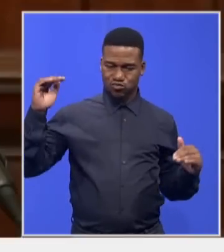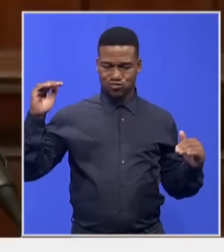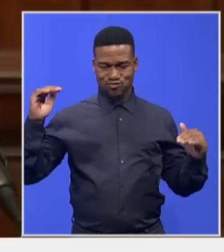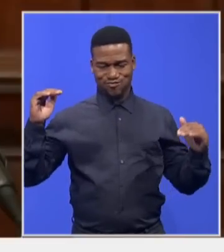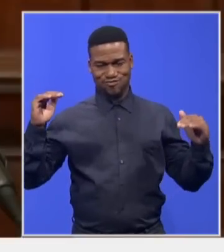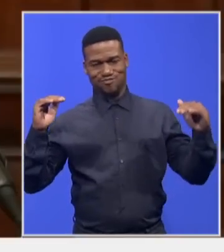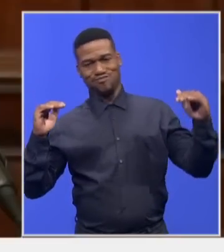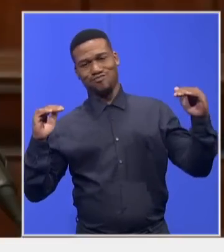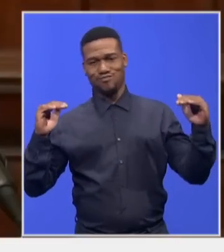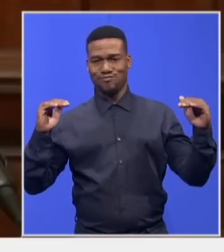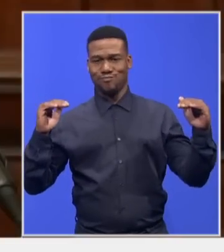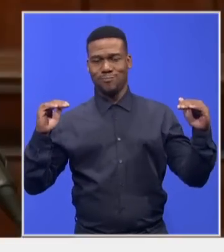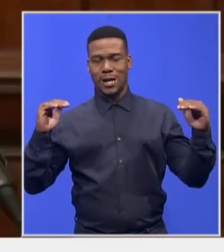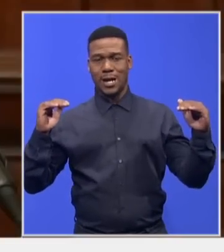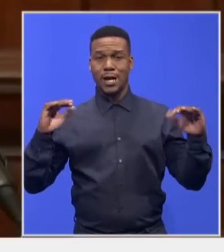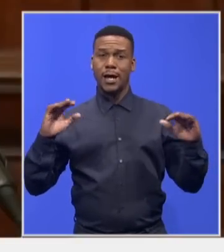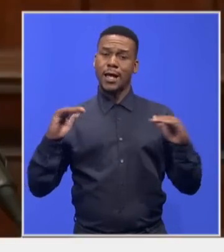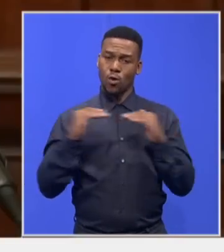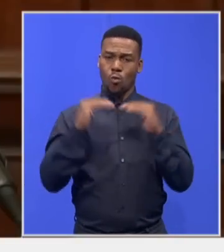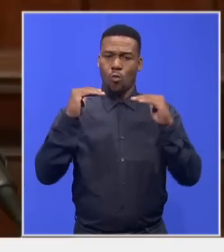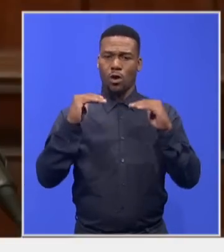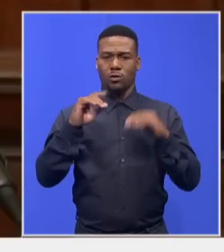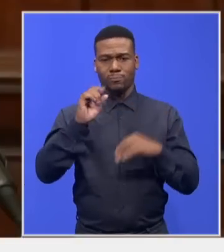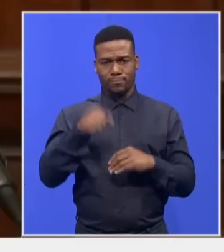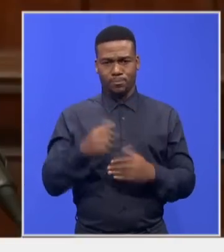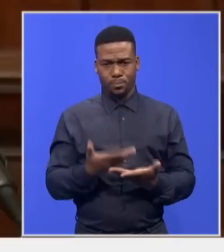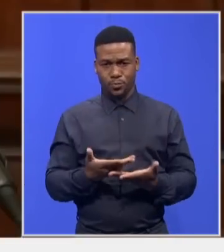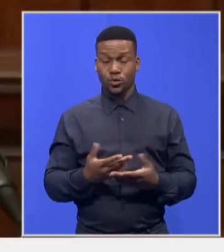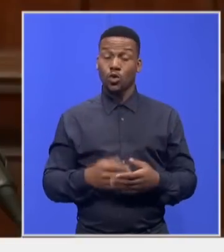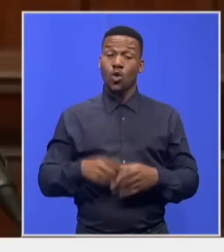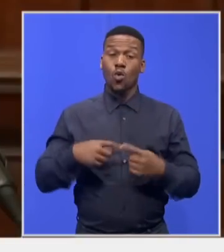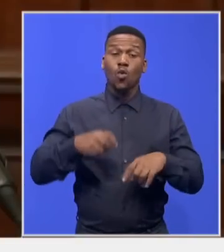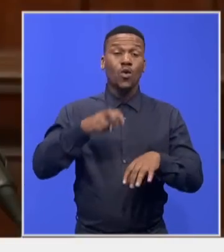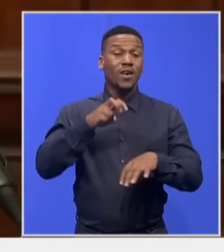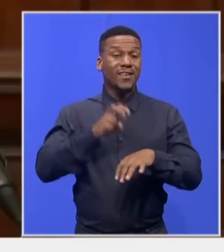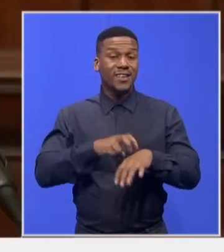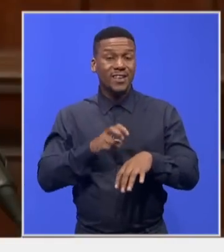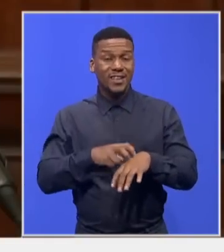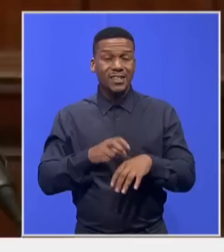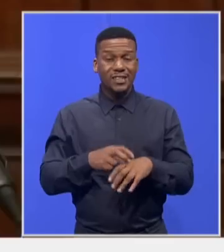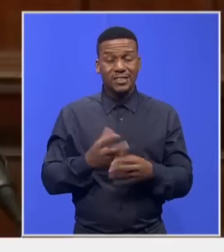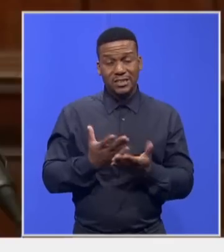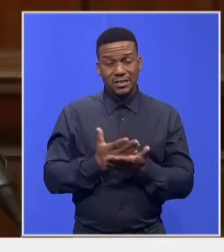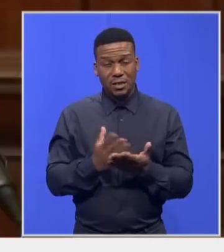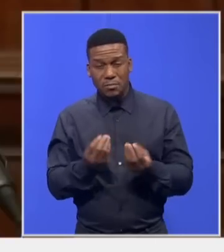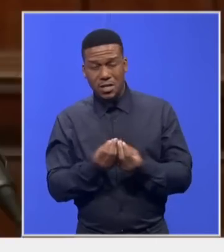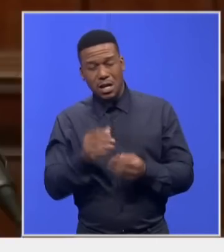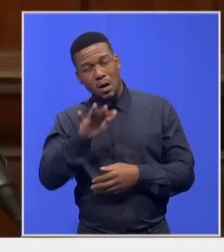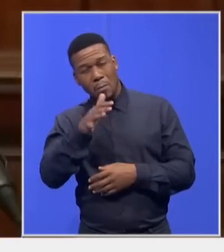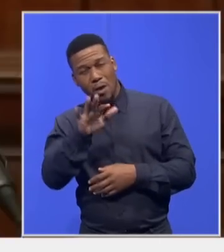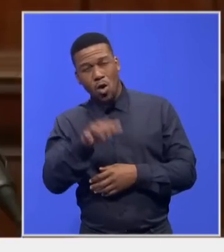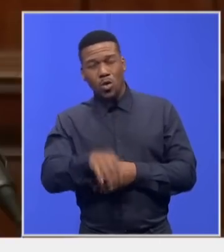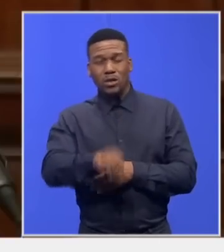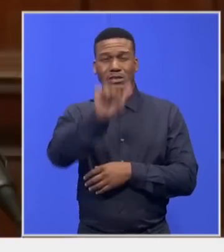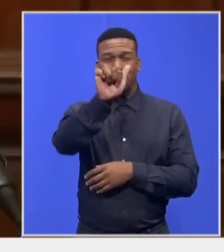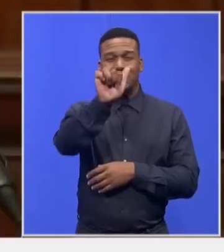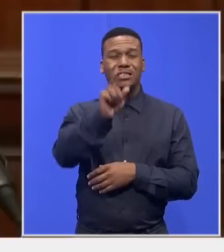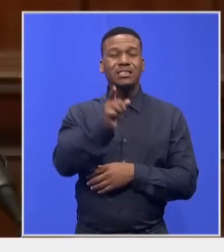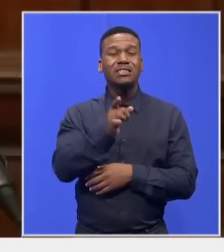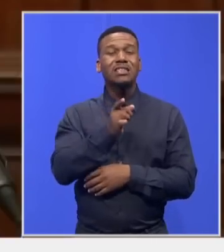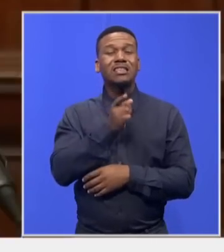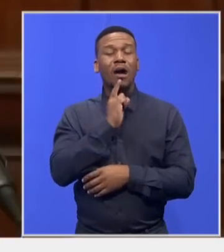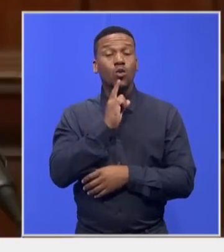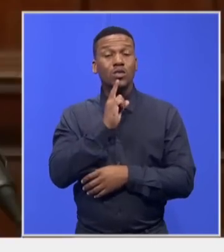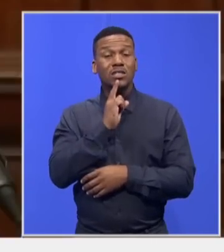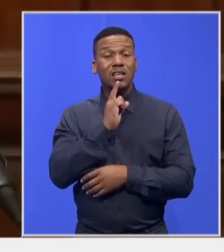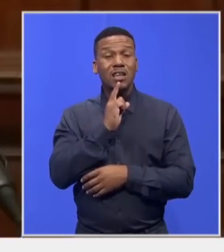computation suggests that we need something in the order of magnitude of about 6,000 megawatts for us to be able to close